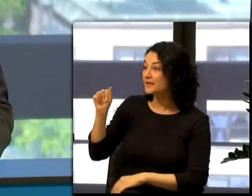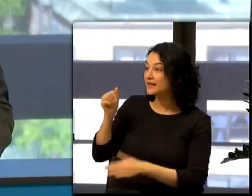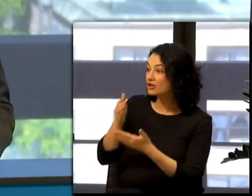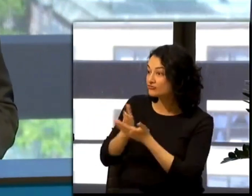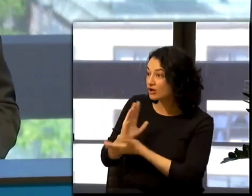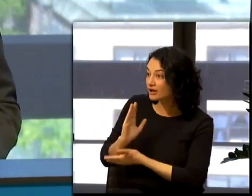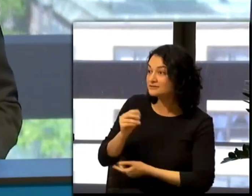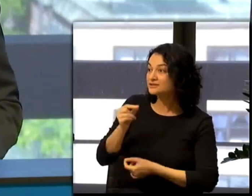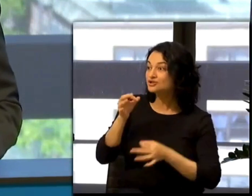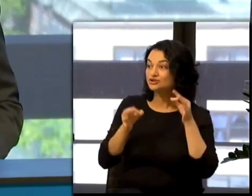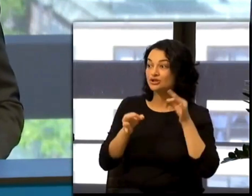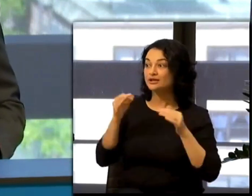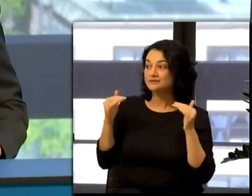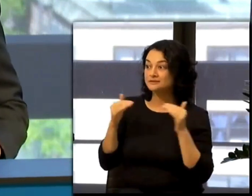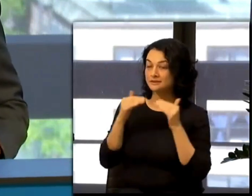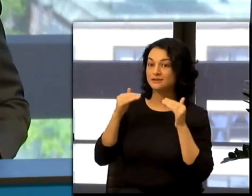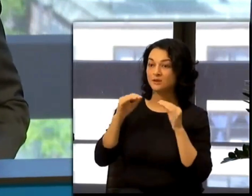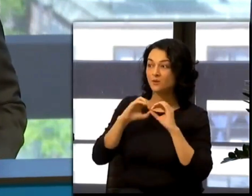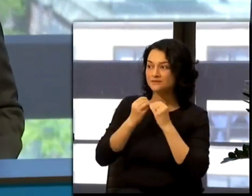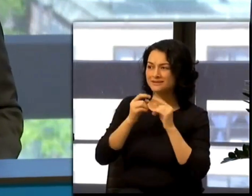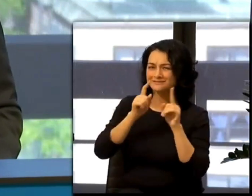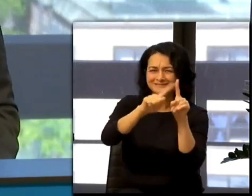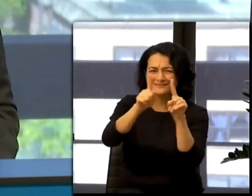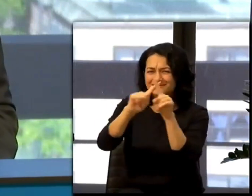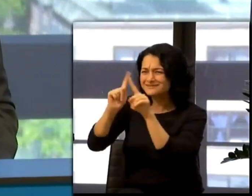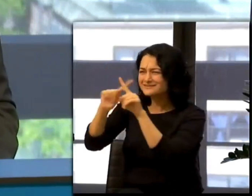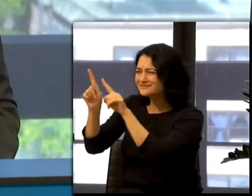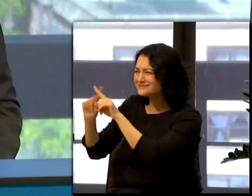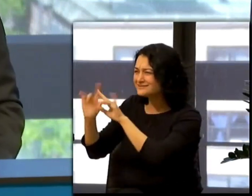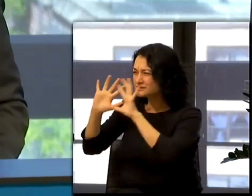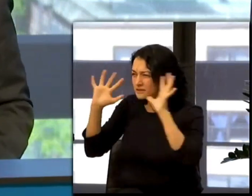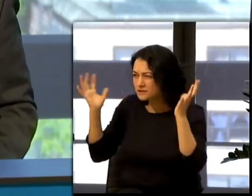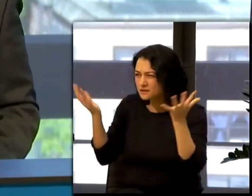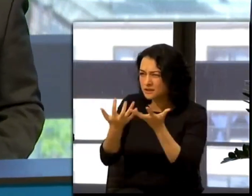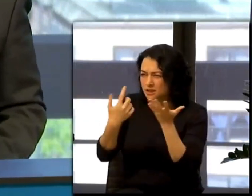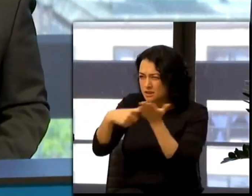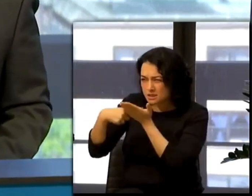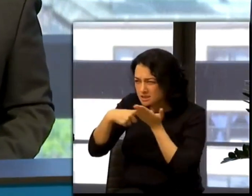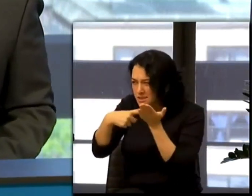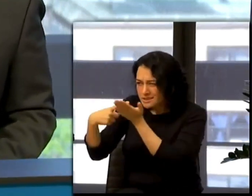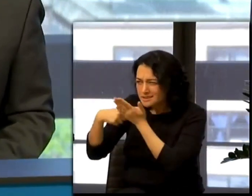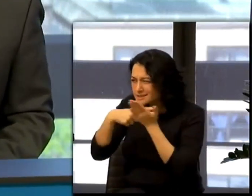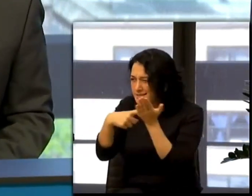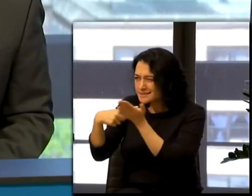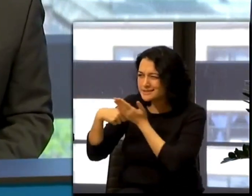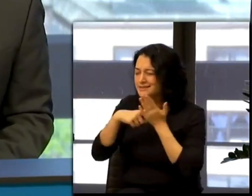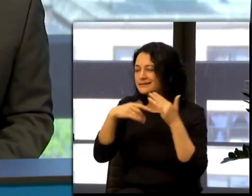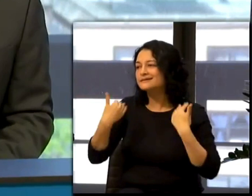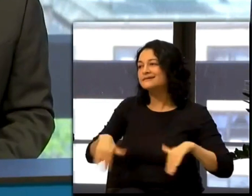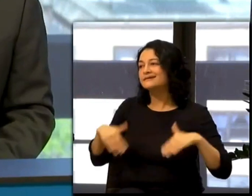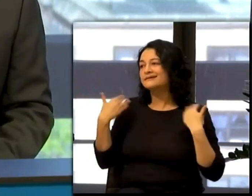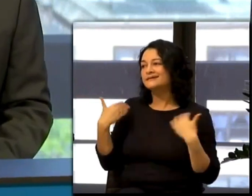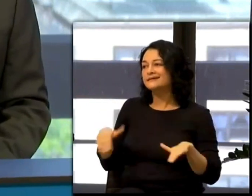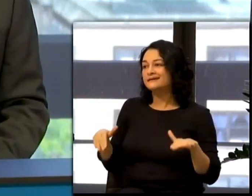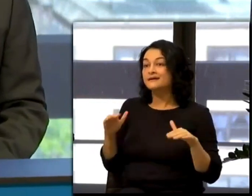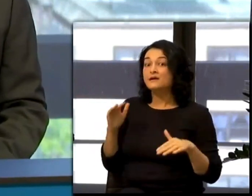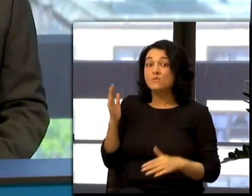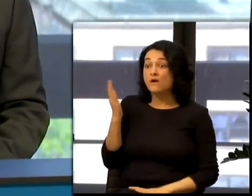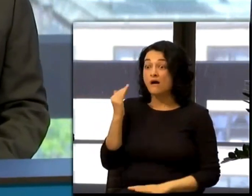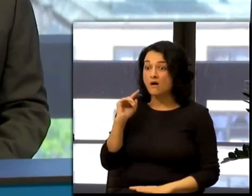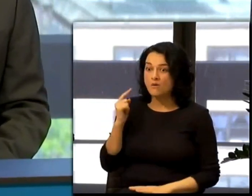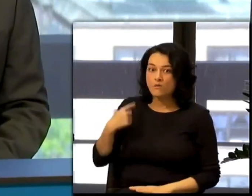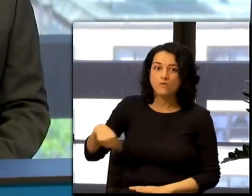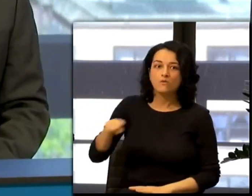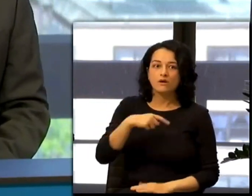explore synergies in our respective agendas. And it became apparent during that conversation that a focus